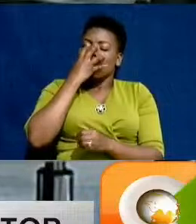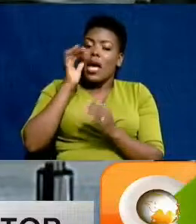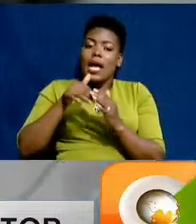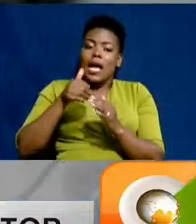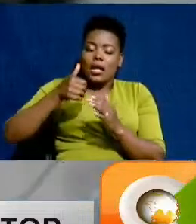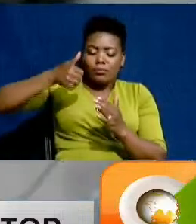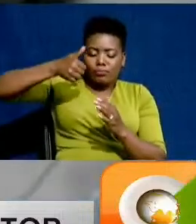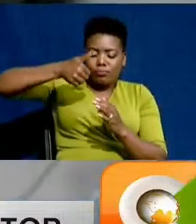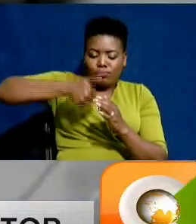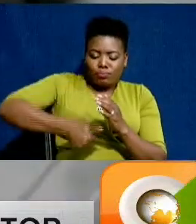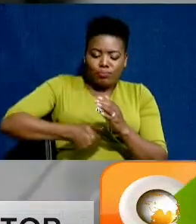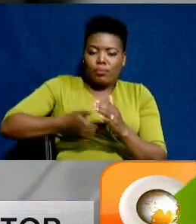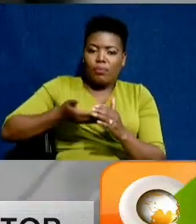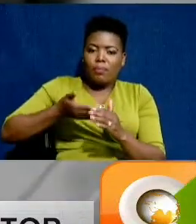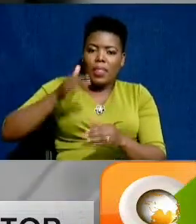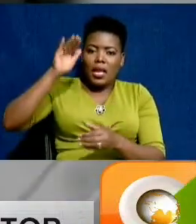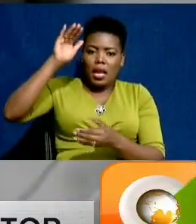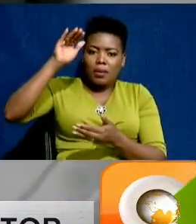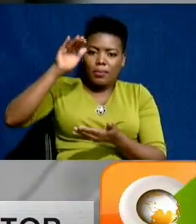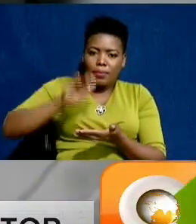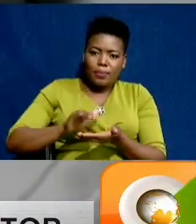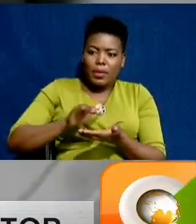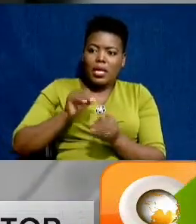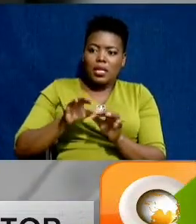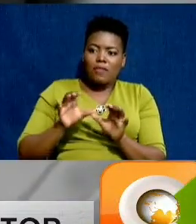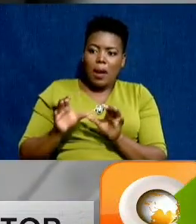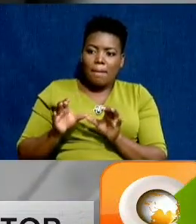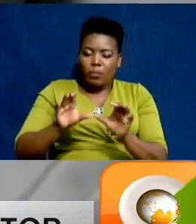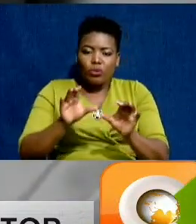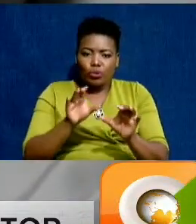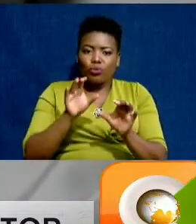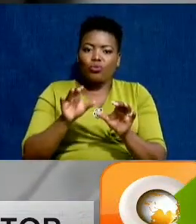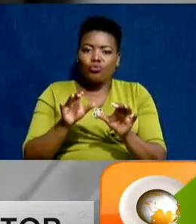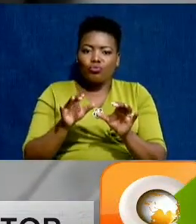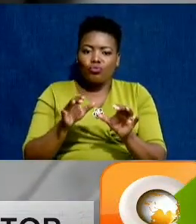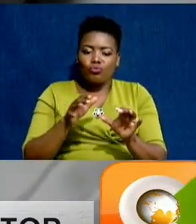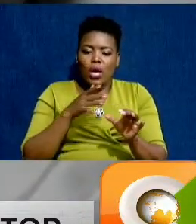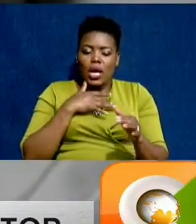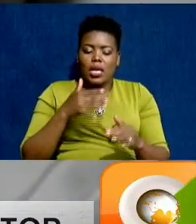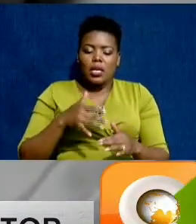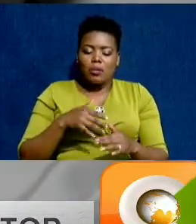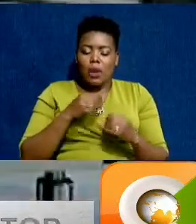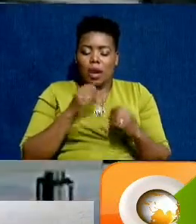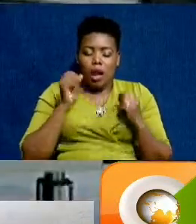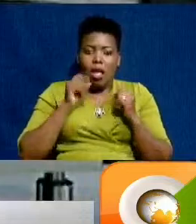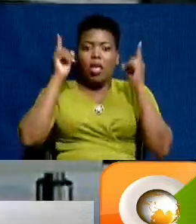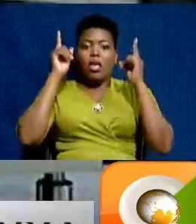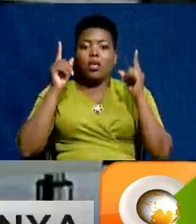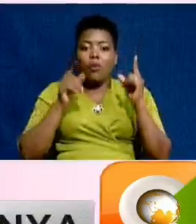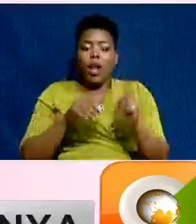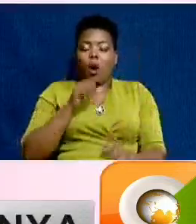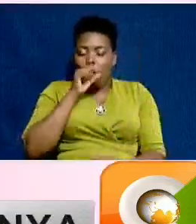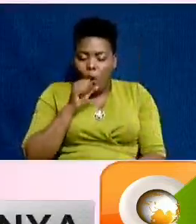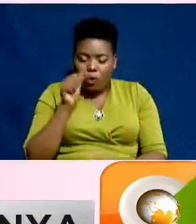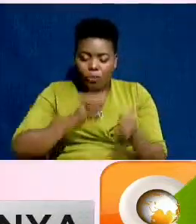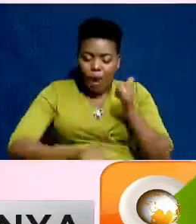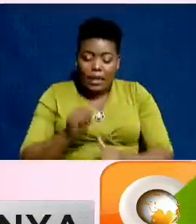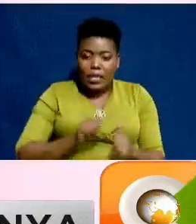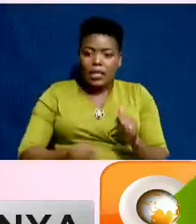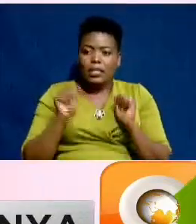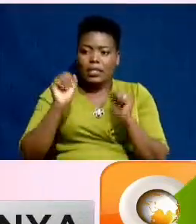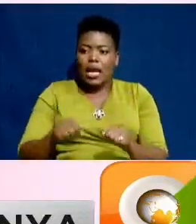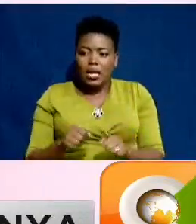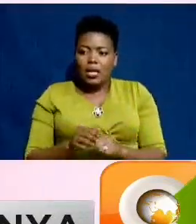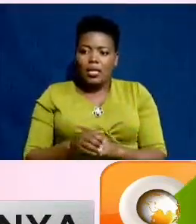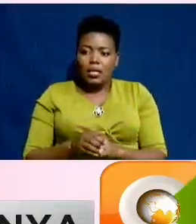it in and out. Normally, if I push you and you're conscious, you'll cough. You'll react. So this person, we call it a